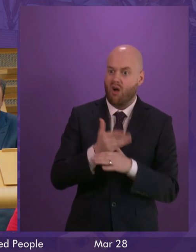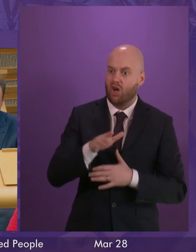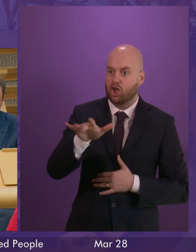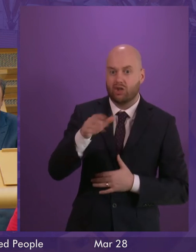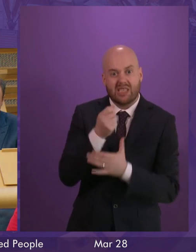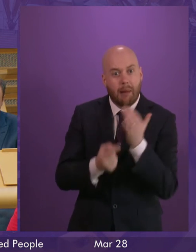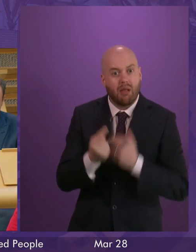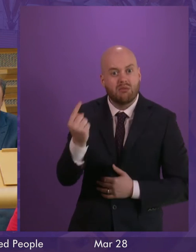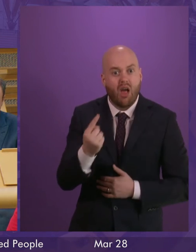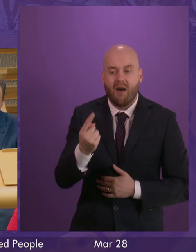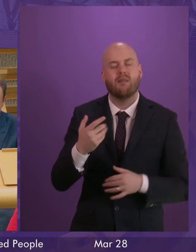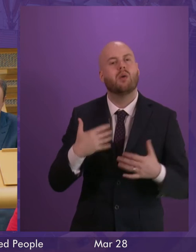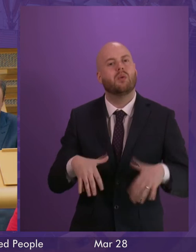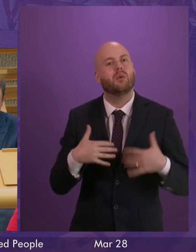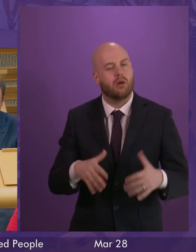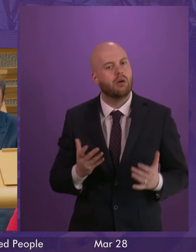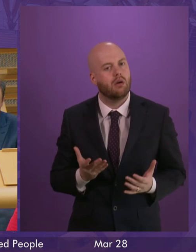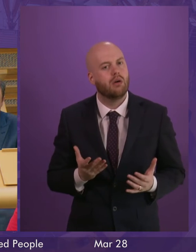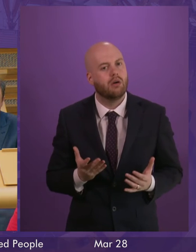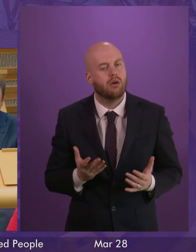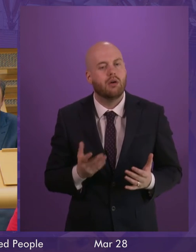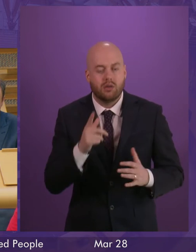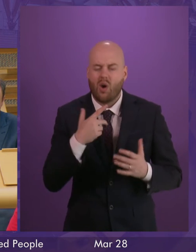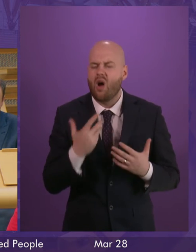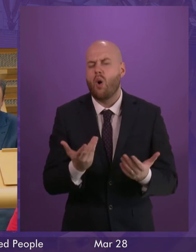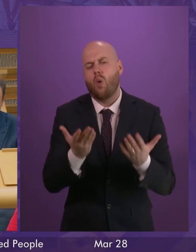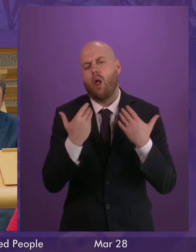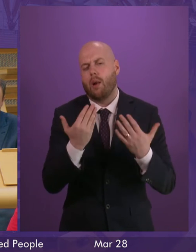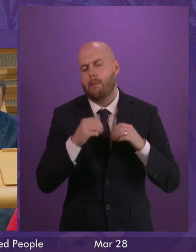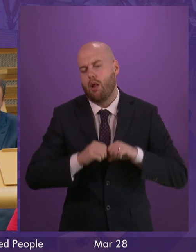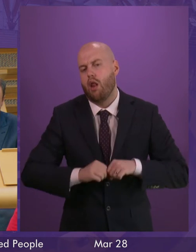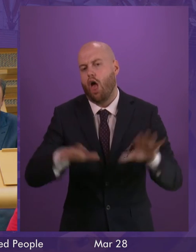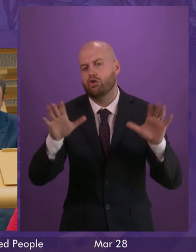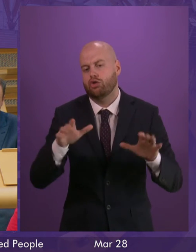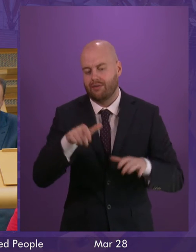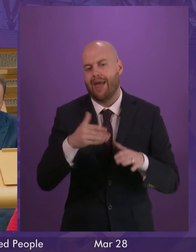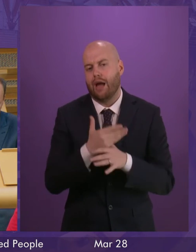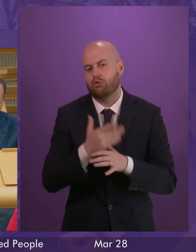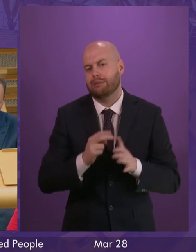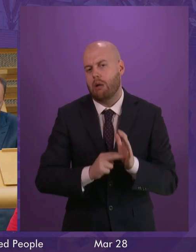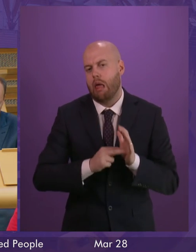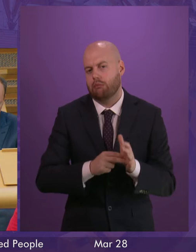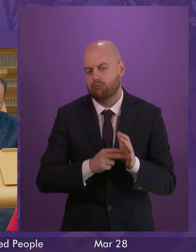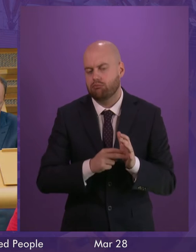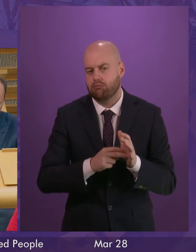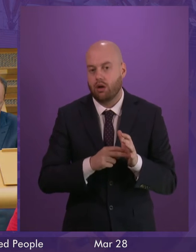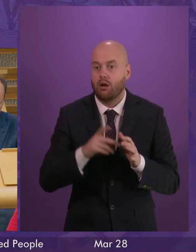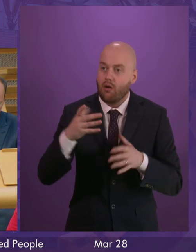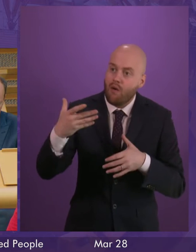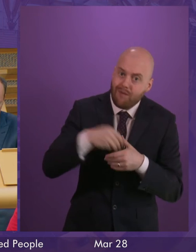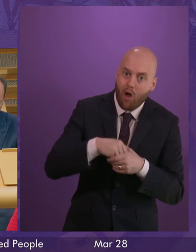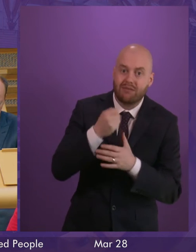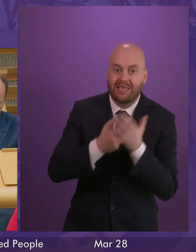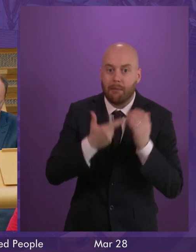more readily ways. Again, I welcome the launch of the Scottish Government's Employment Action Plan and the input of disabled people and